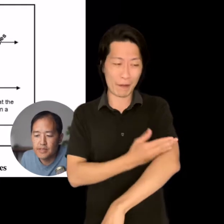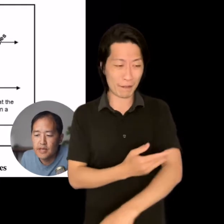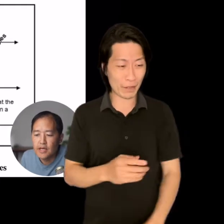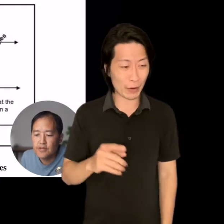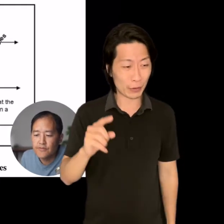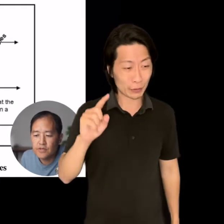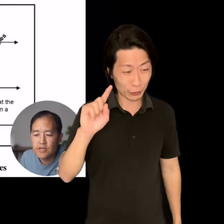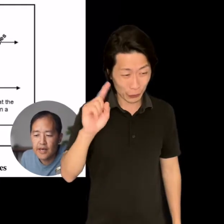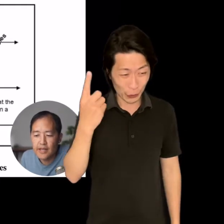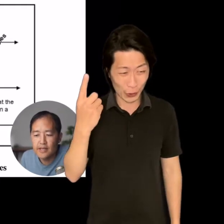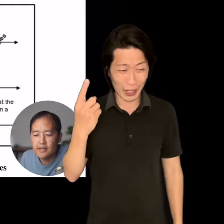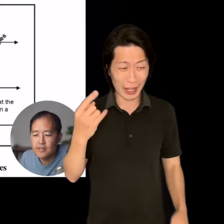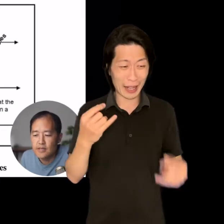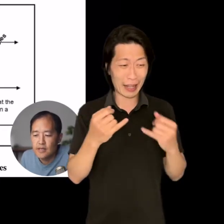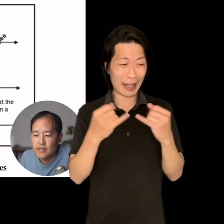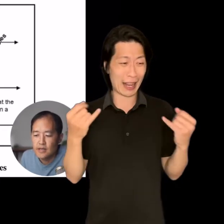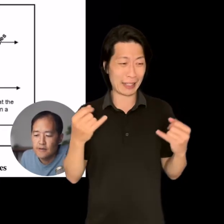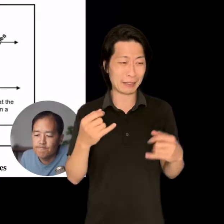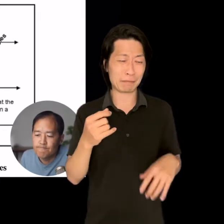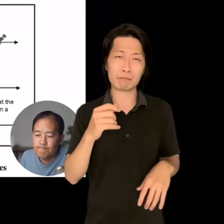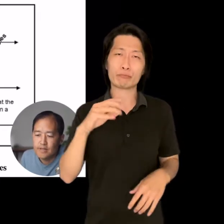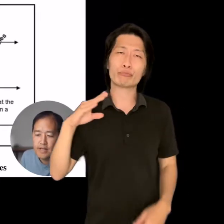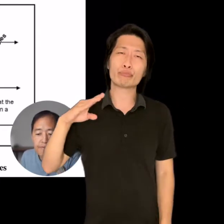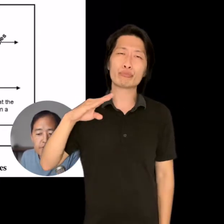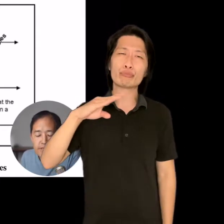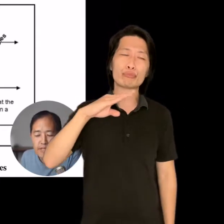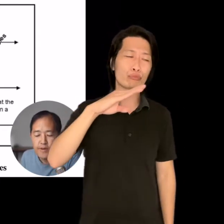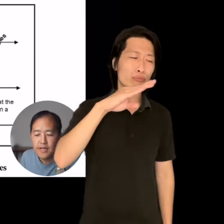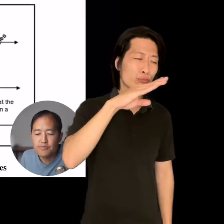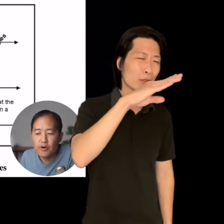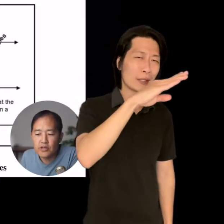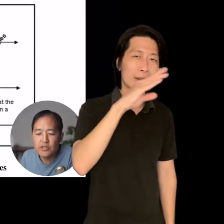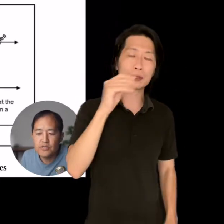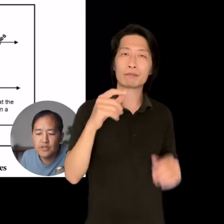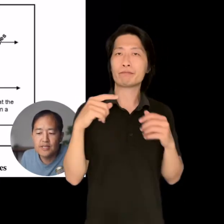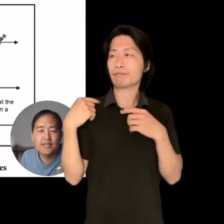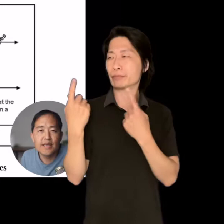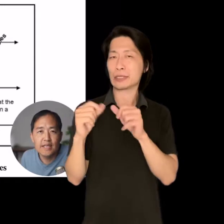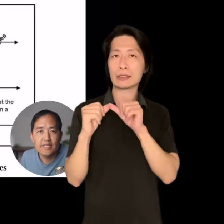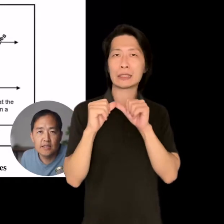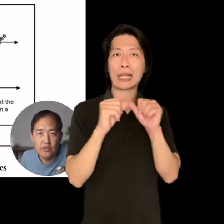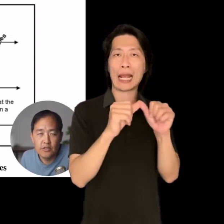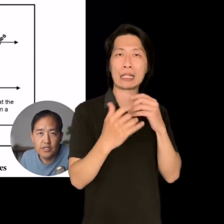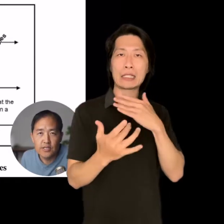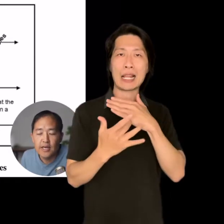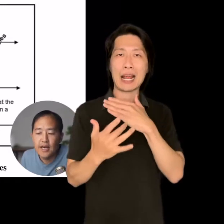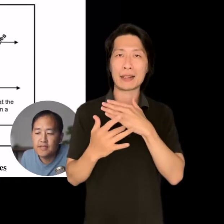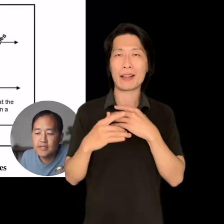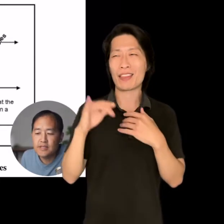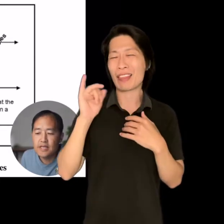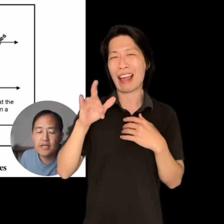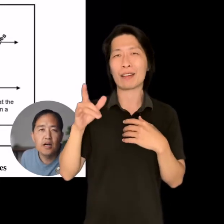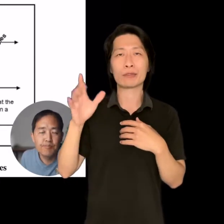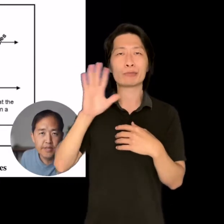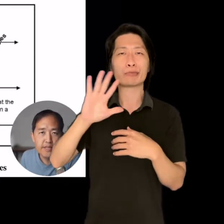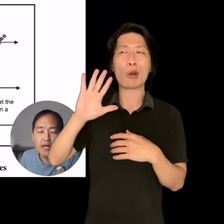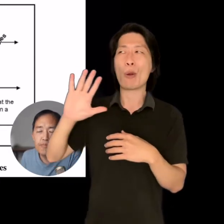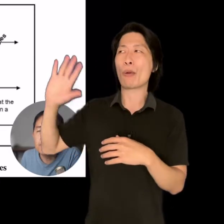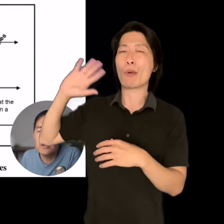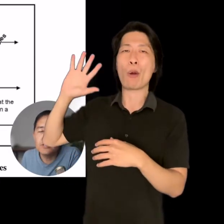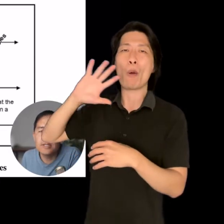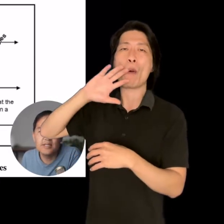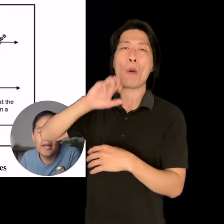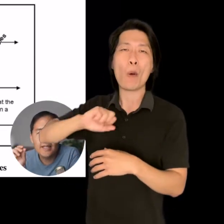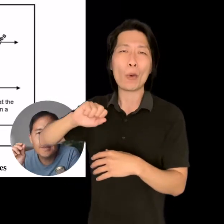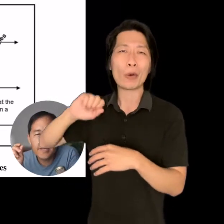improvements. This first line is not very steep, and it's progress due to sustaining technologies. And this is the incumbents. The incumbents